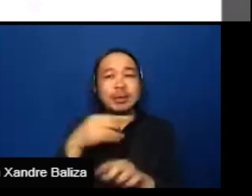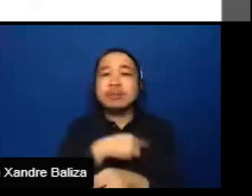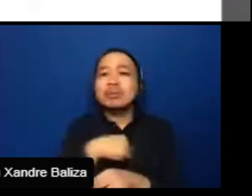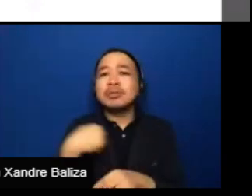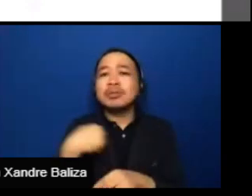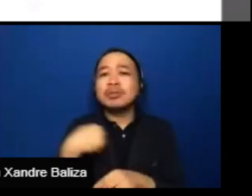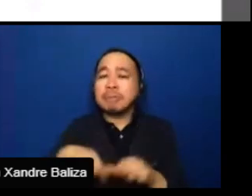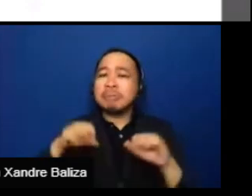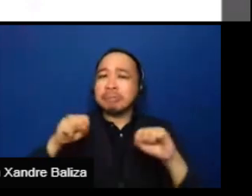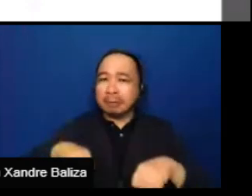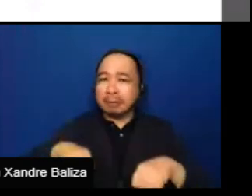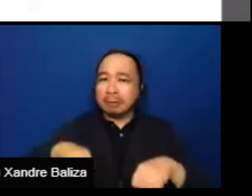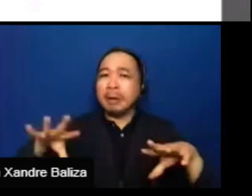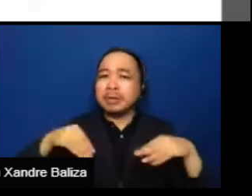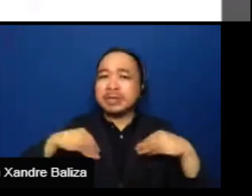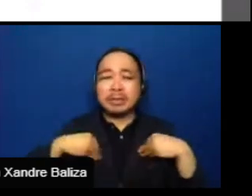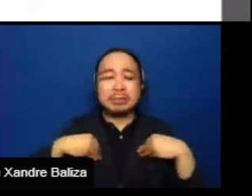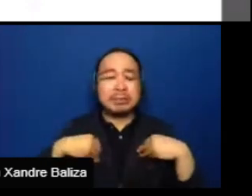Yes.